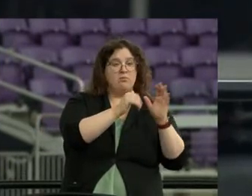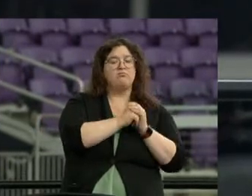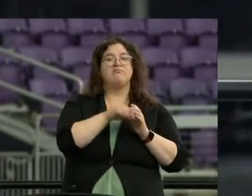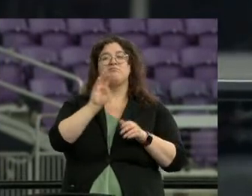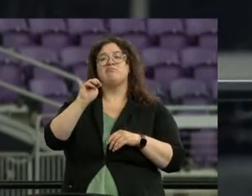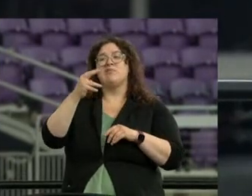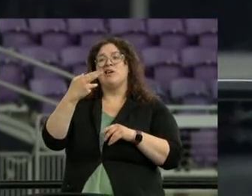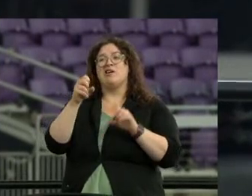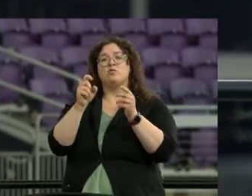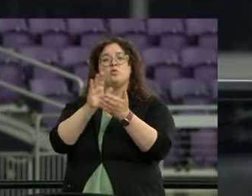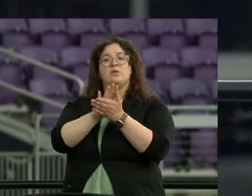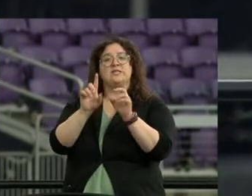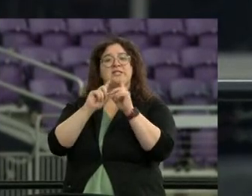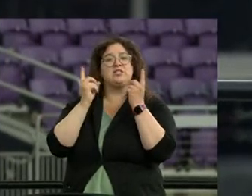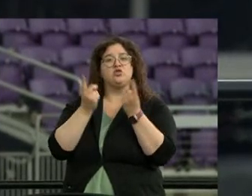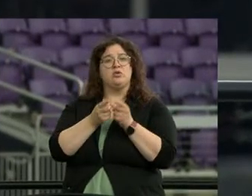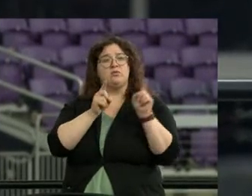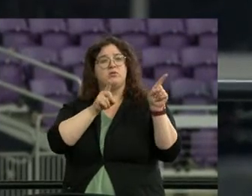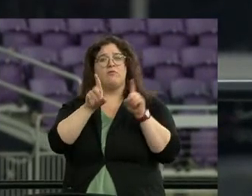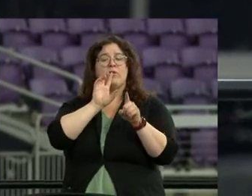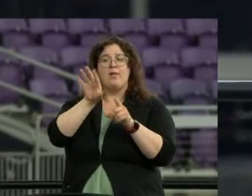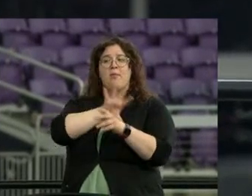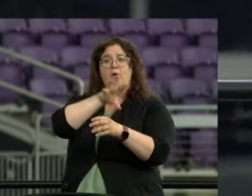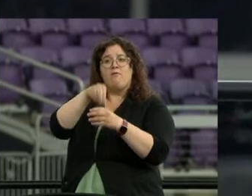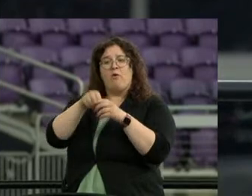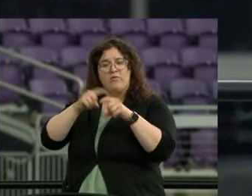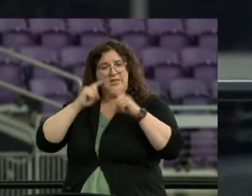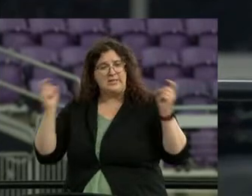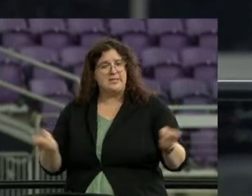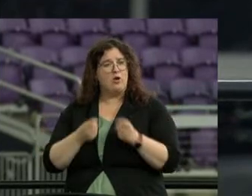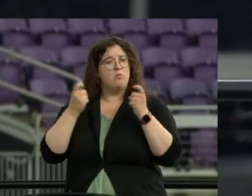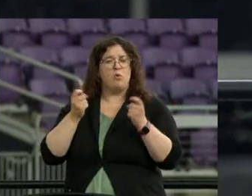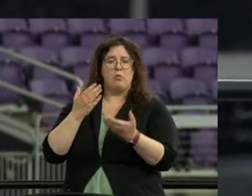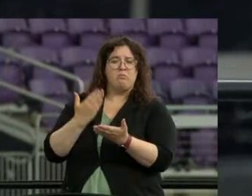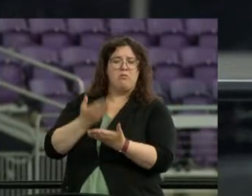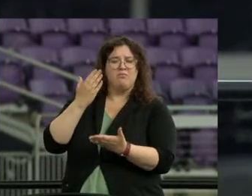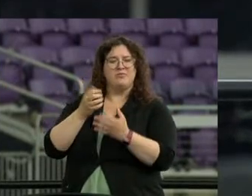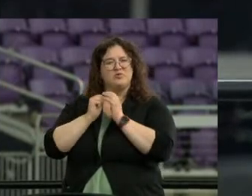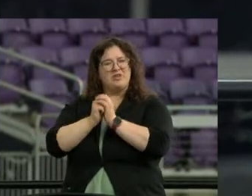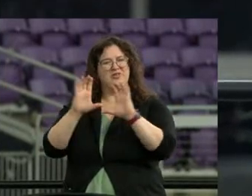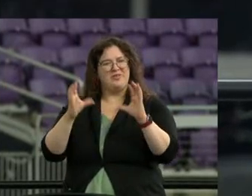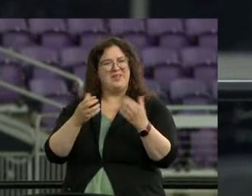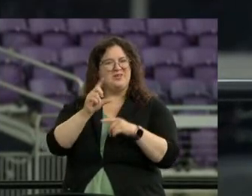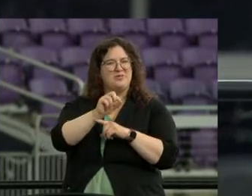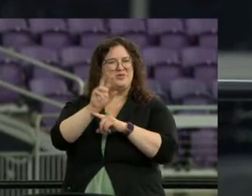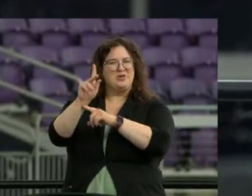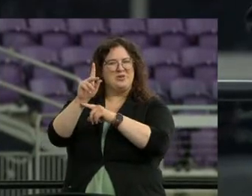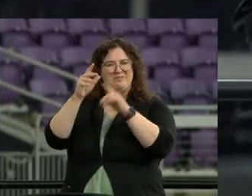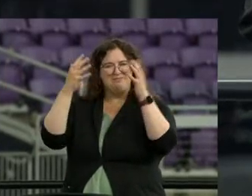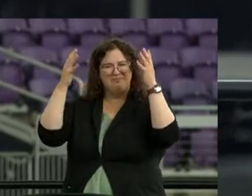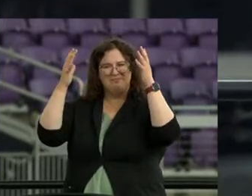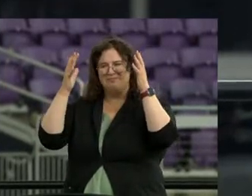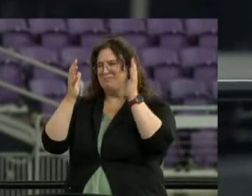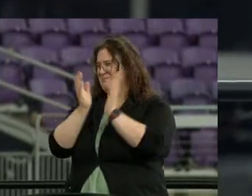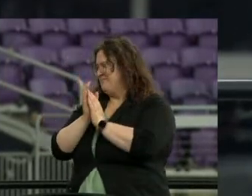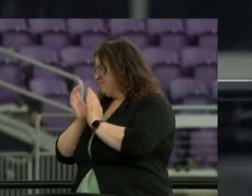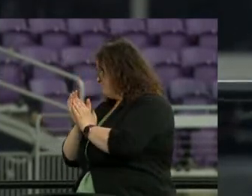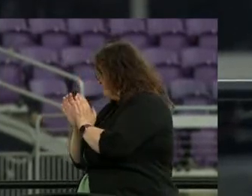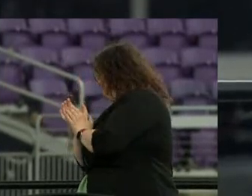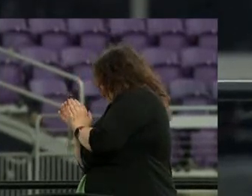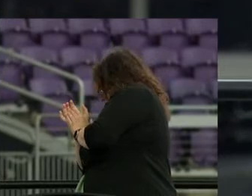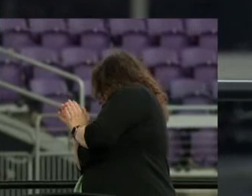the Minnetonka School District for participation in this ceremony. Congratulations, class of 2023.